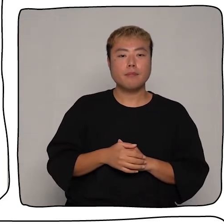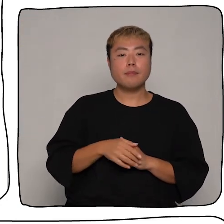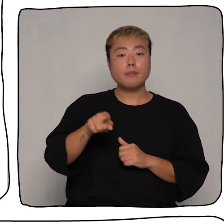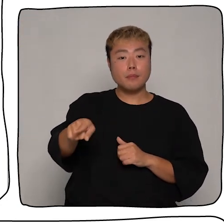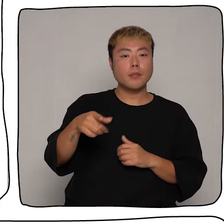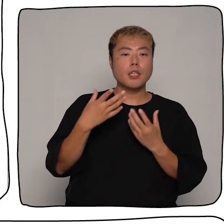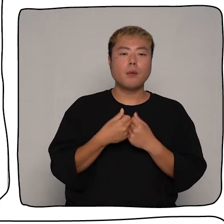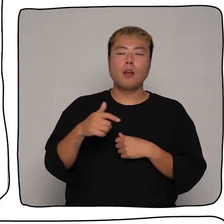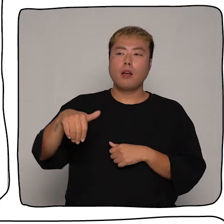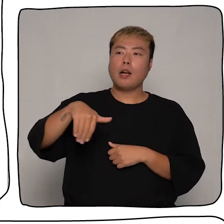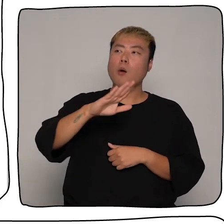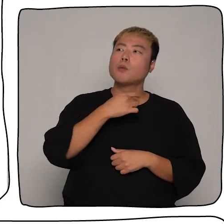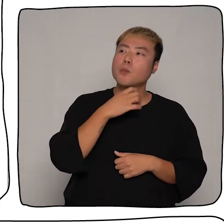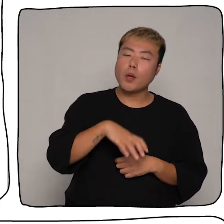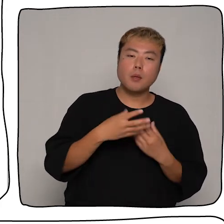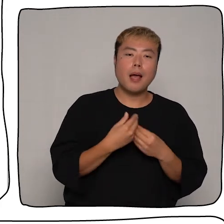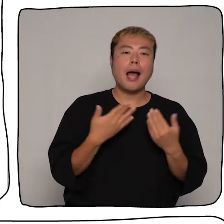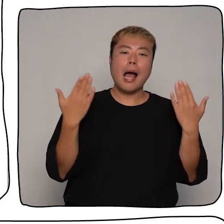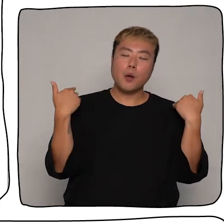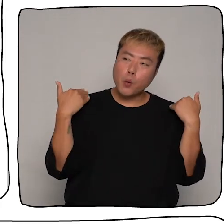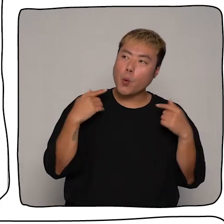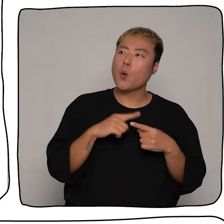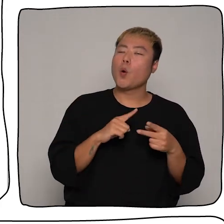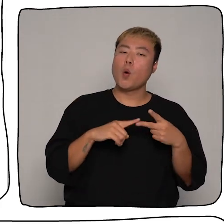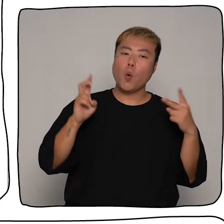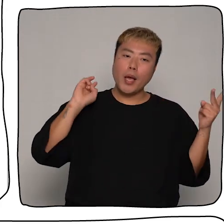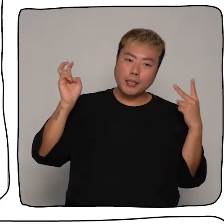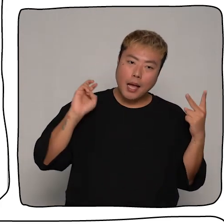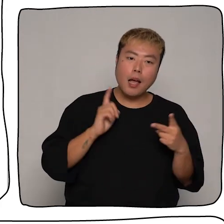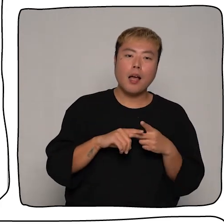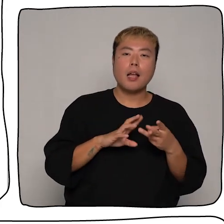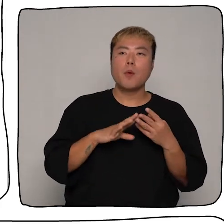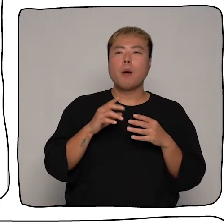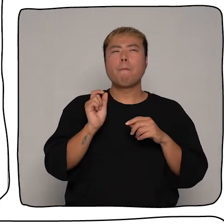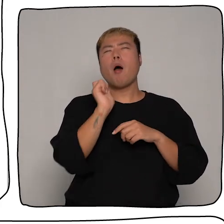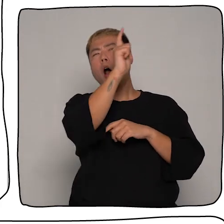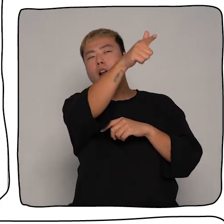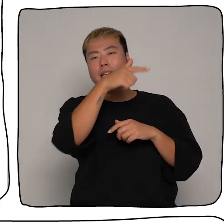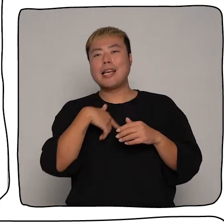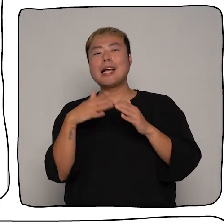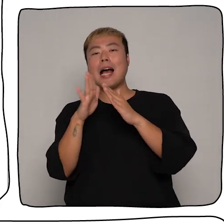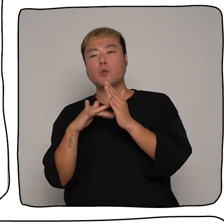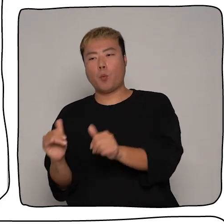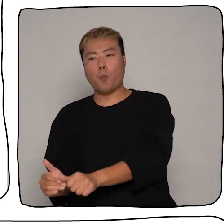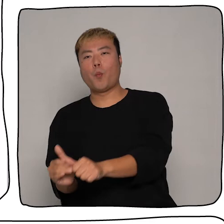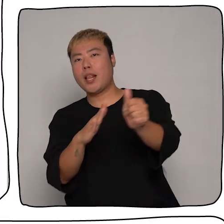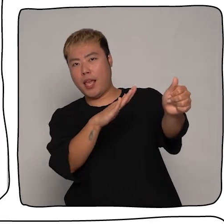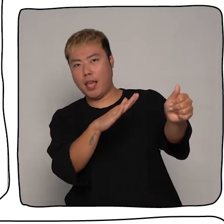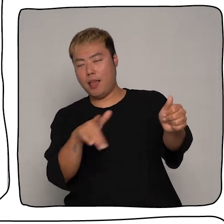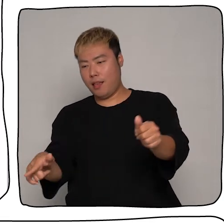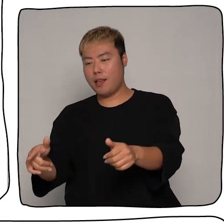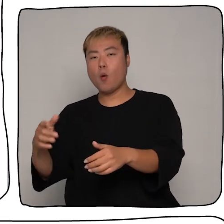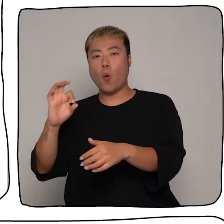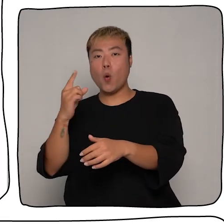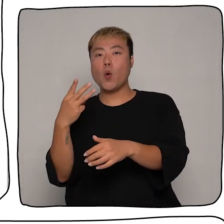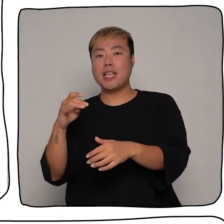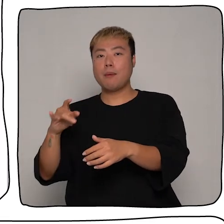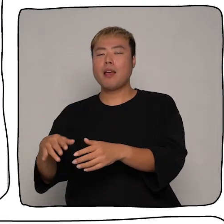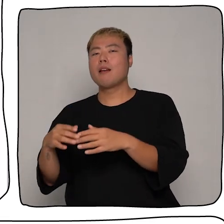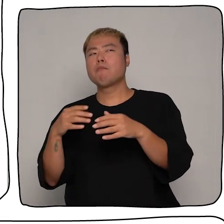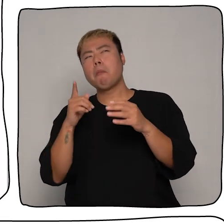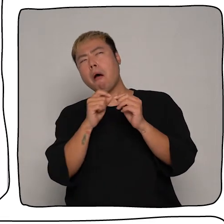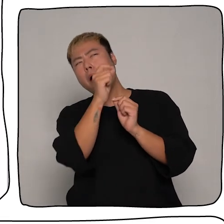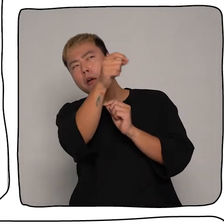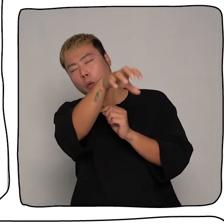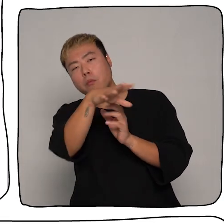place Orihime at the place where you want to go, such as your school, your company, or at family which is far